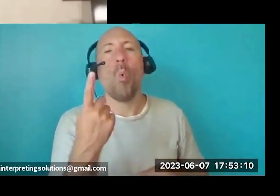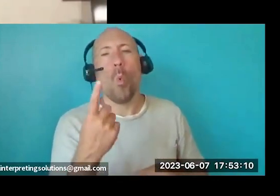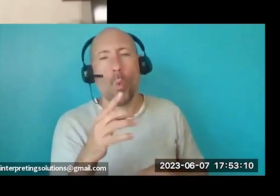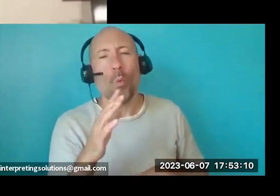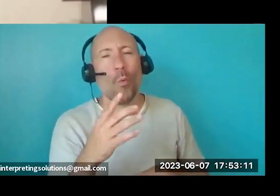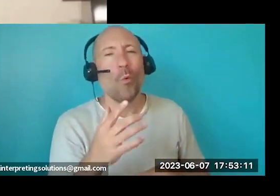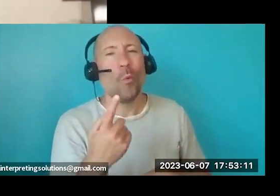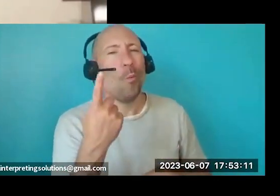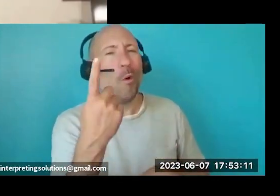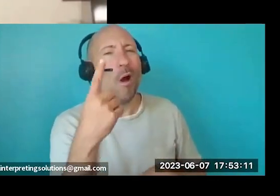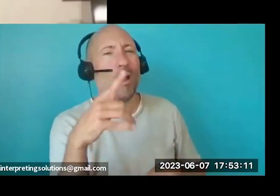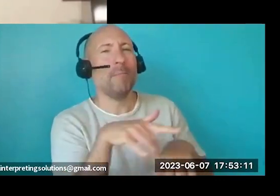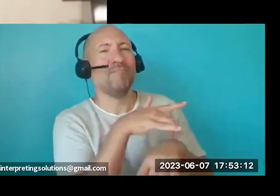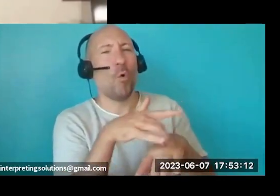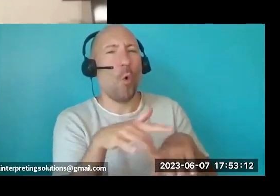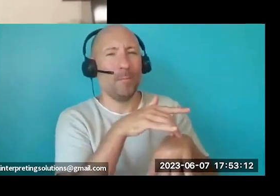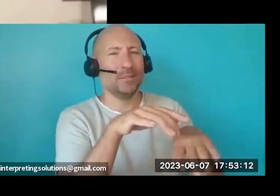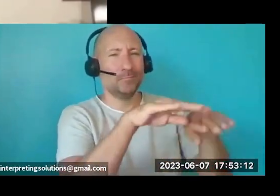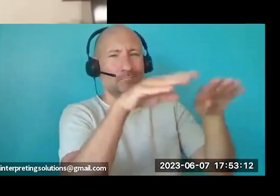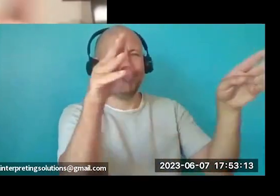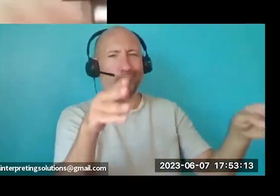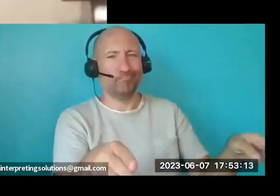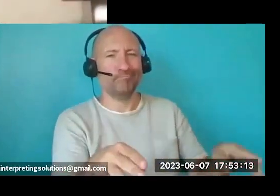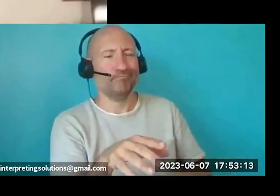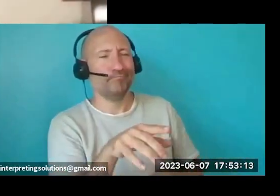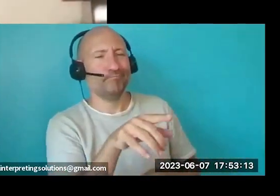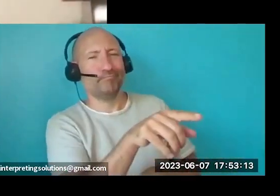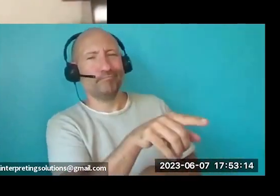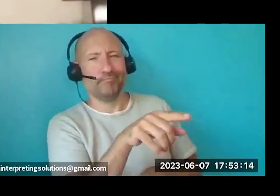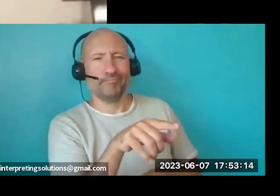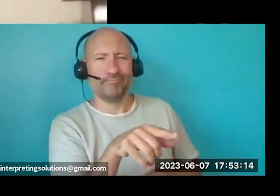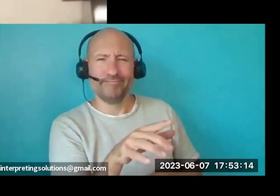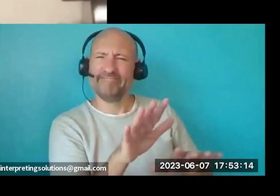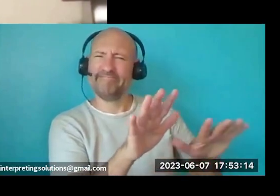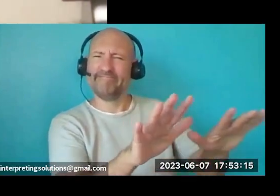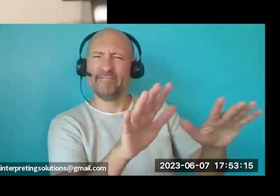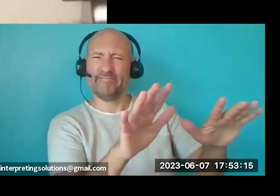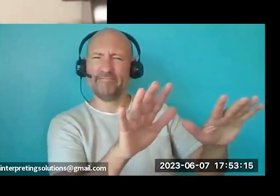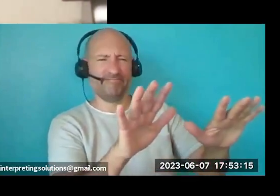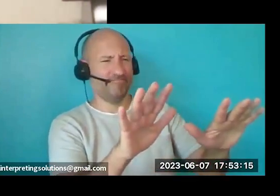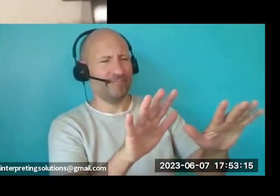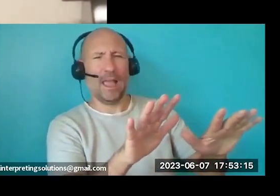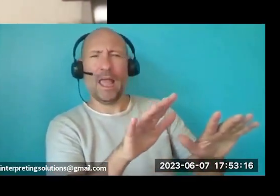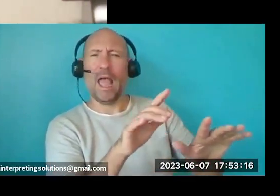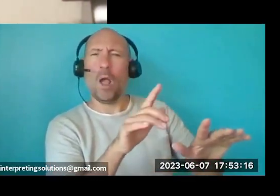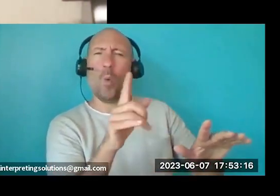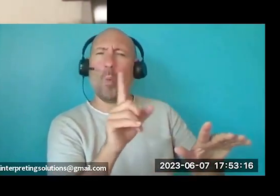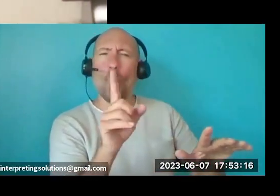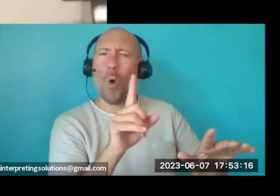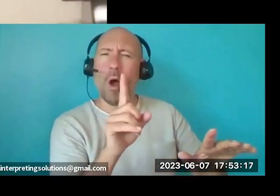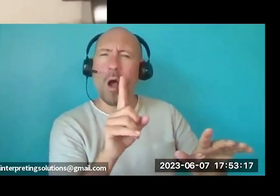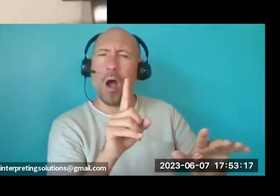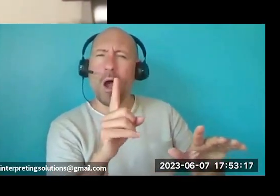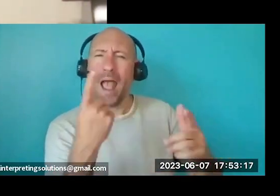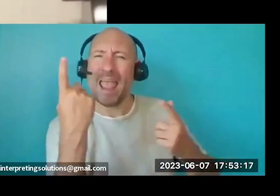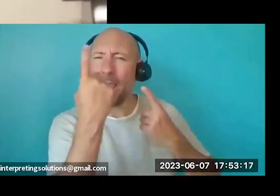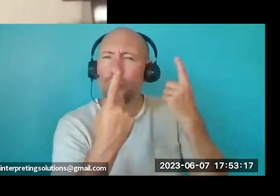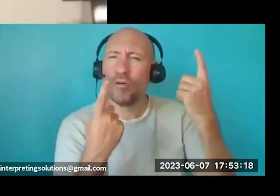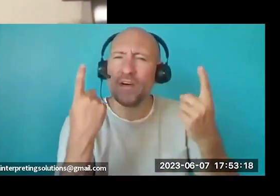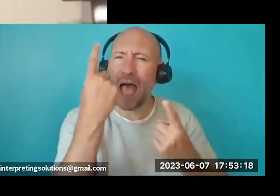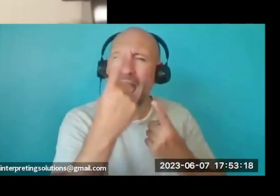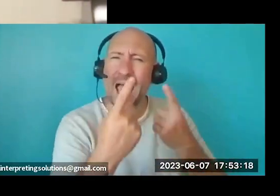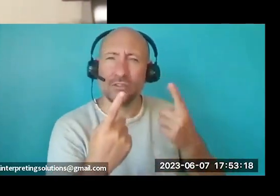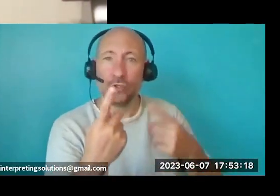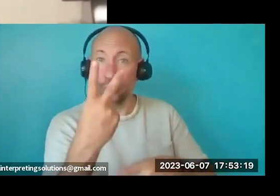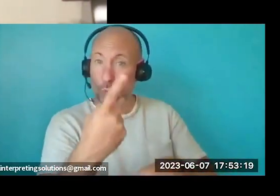performance that had a specific structure and was based on improvisation for 2 hours